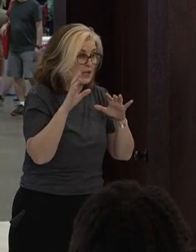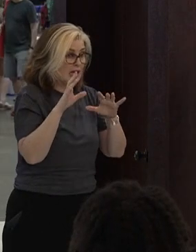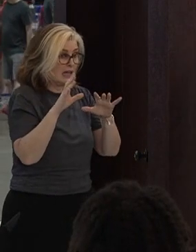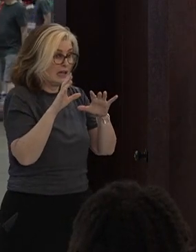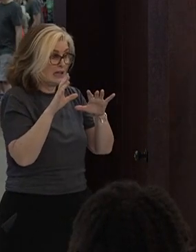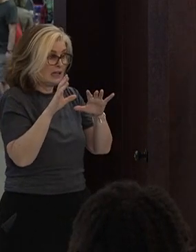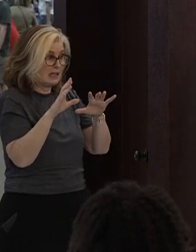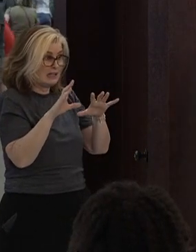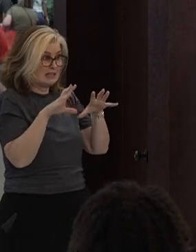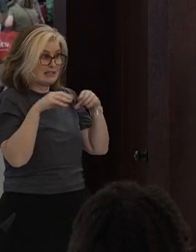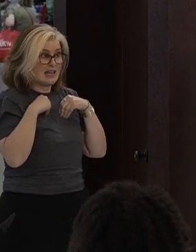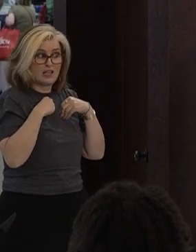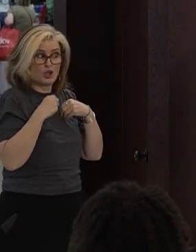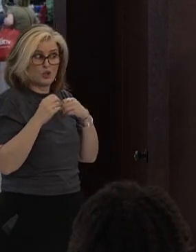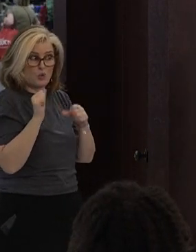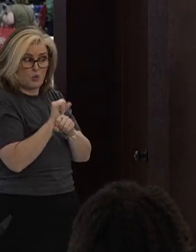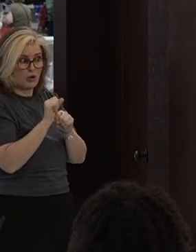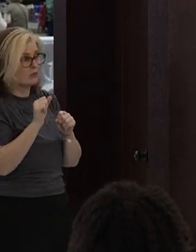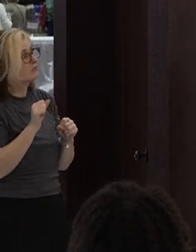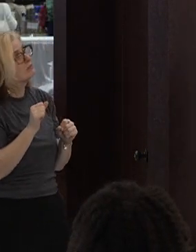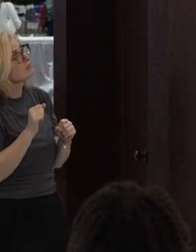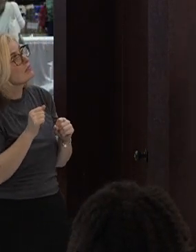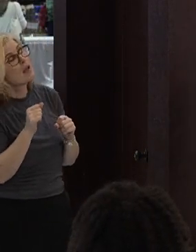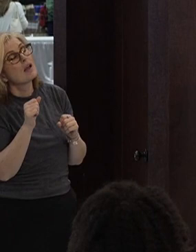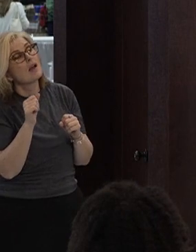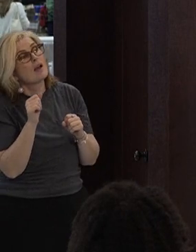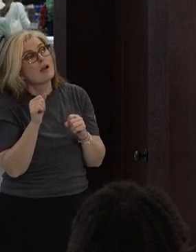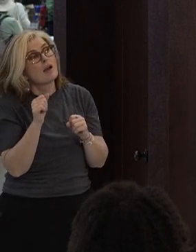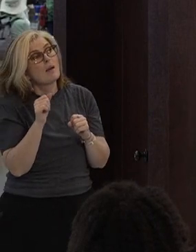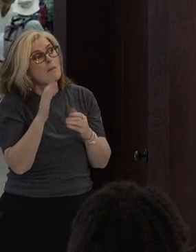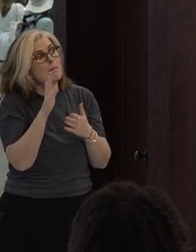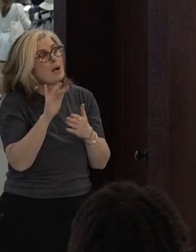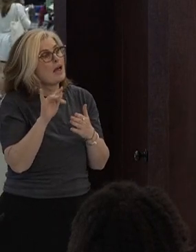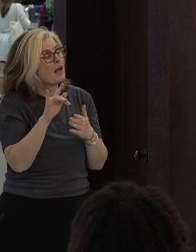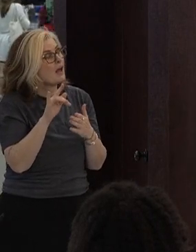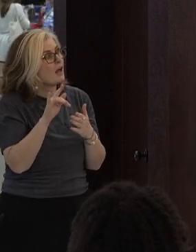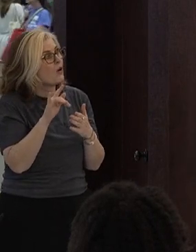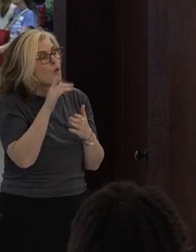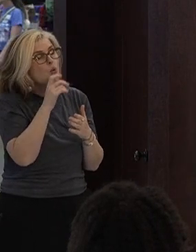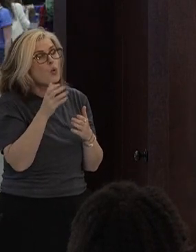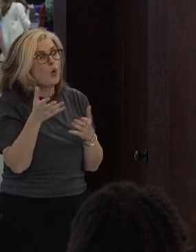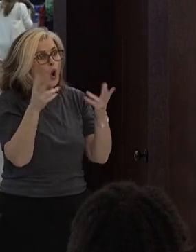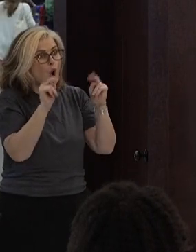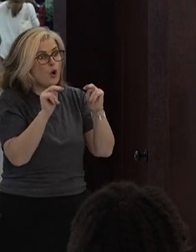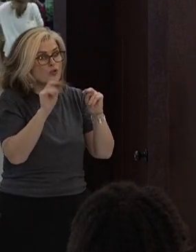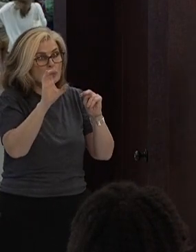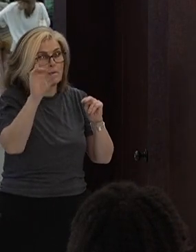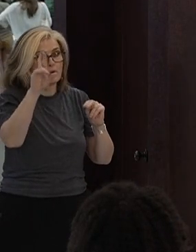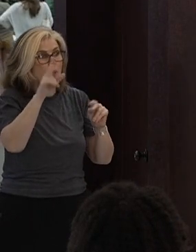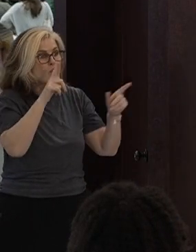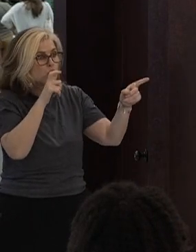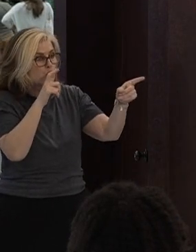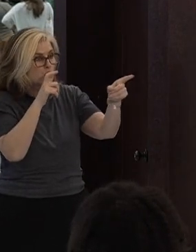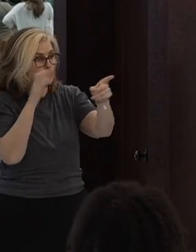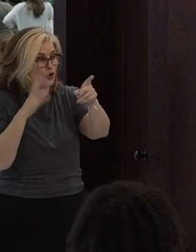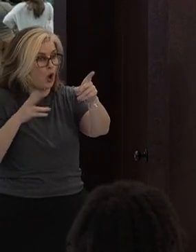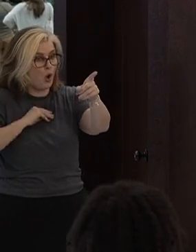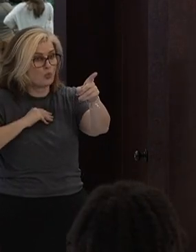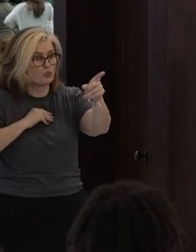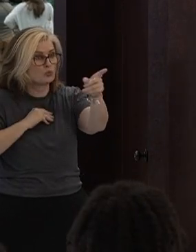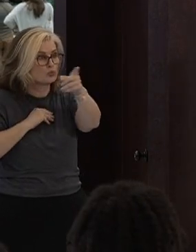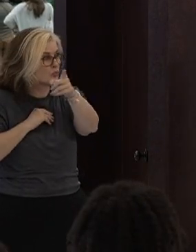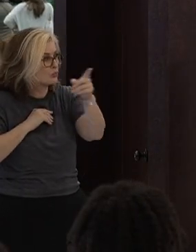Taking your work. Taking your work. Okay, good. Now, by the way, who here owns a copyright? Raise your hand if you own a